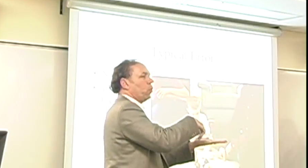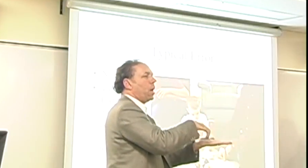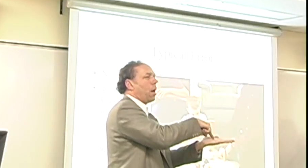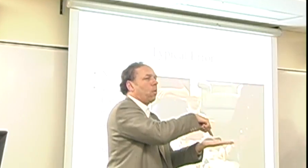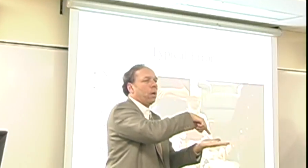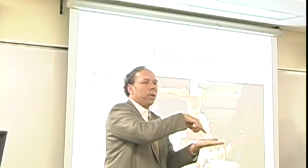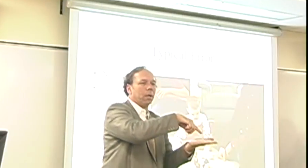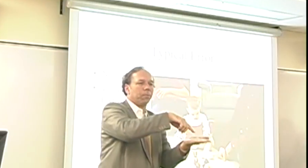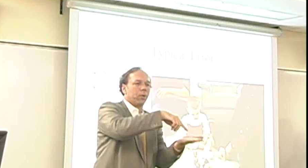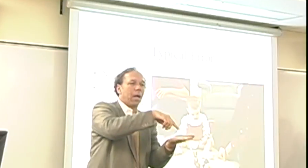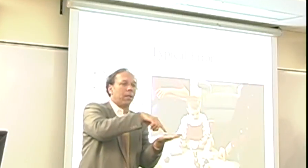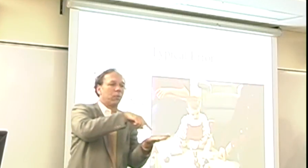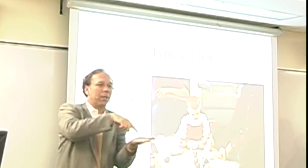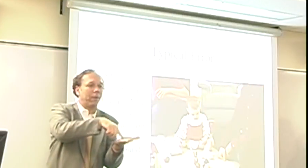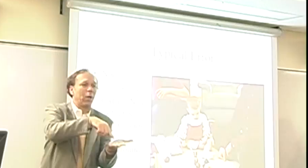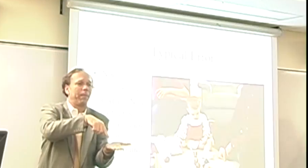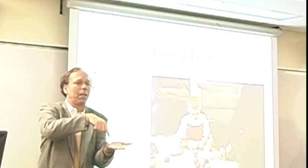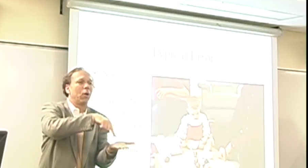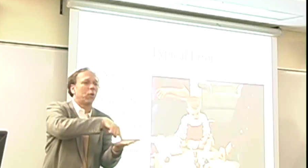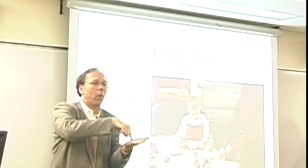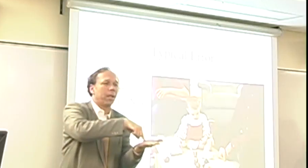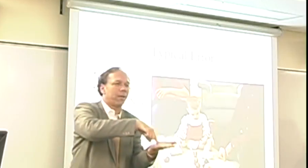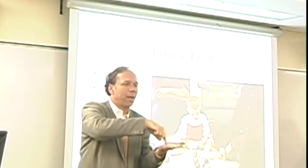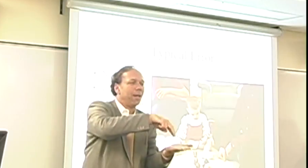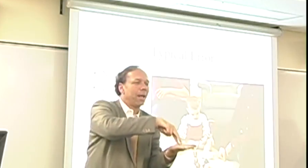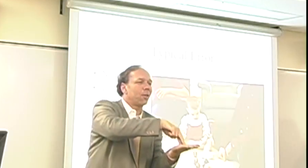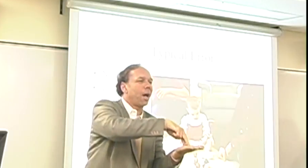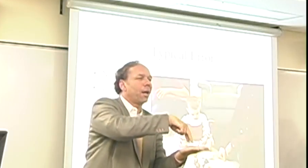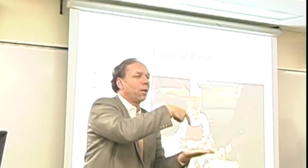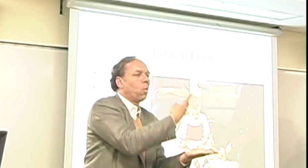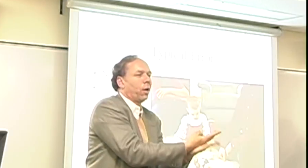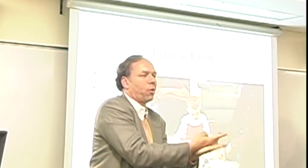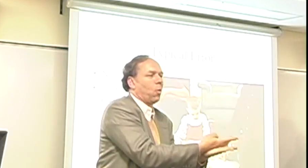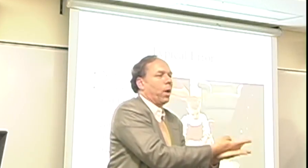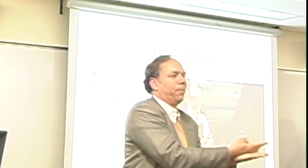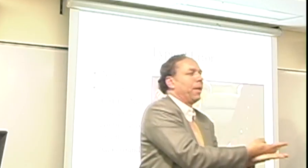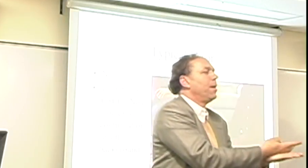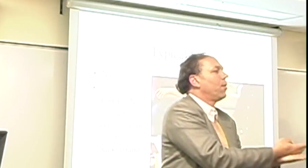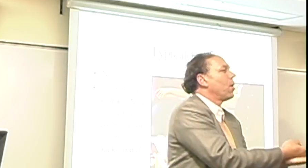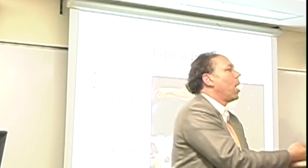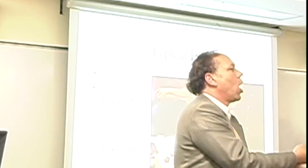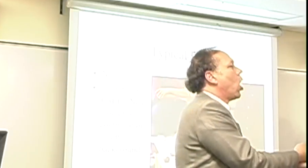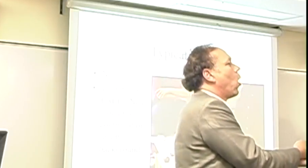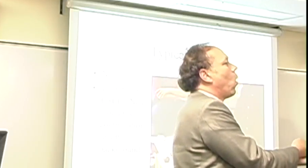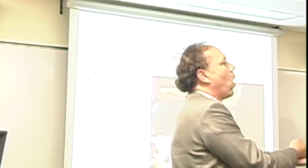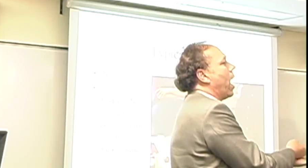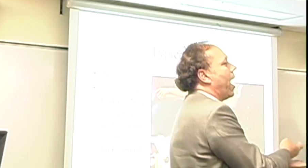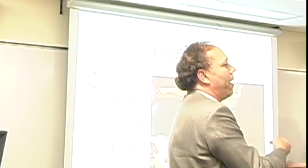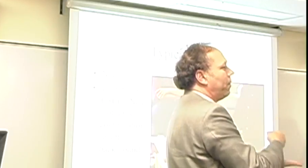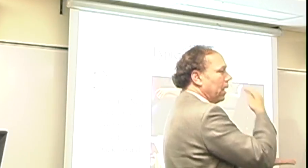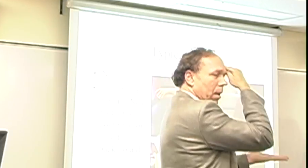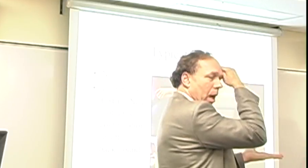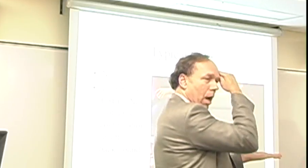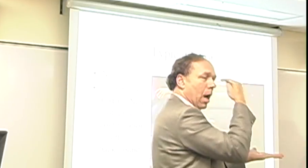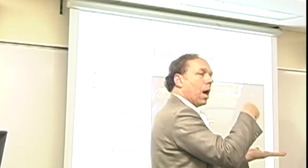in Montreal, where I don't think there are very many earthquakes, it's not going to work so well.